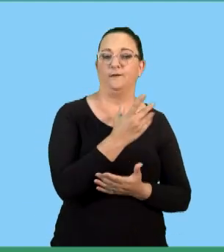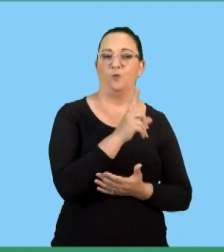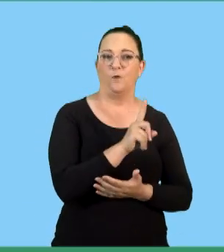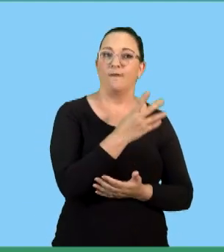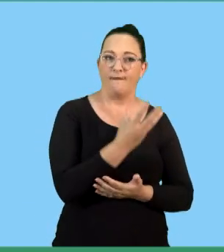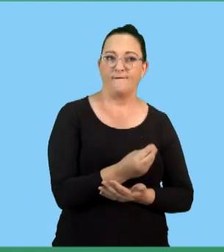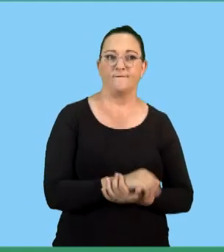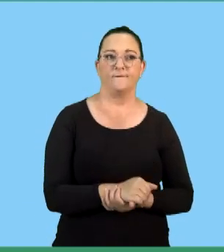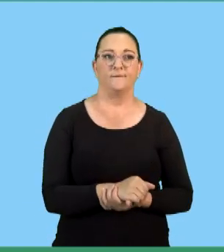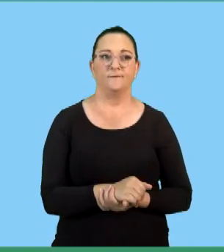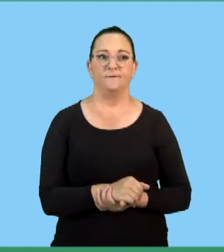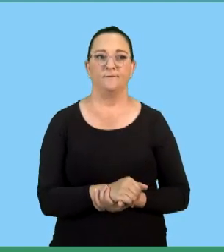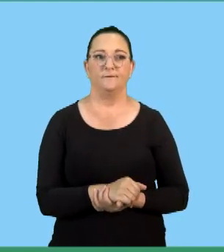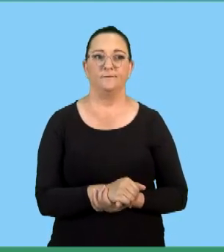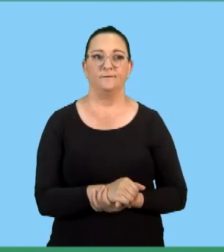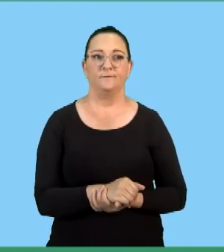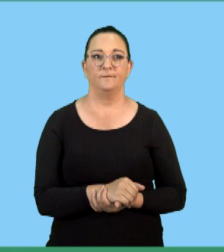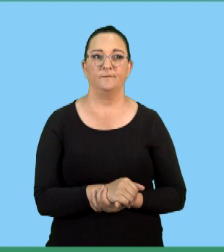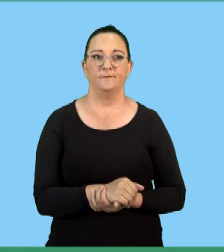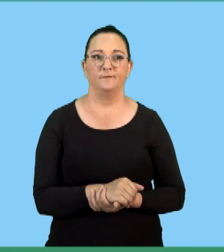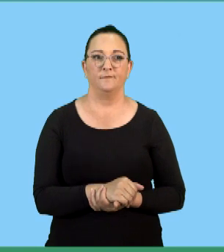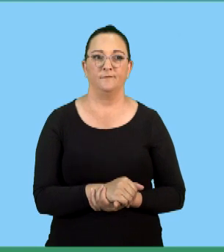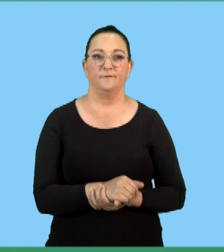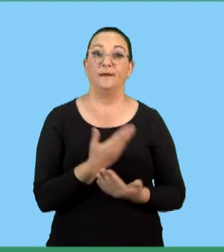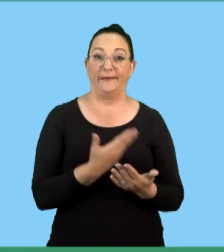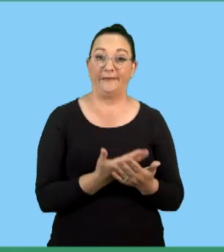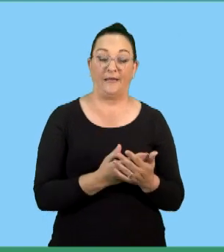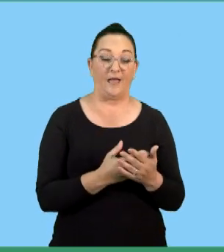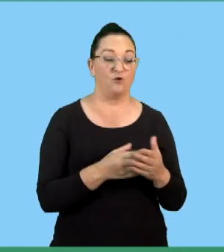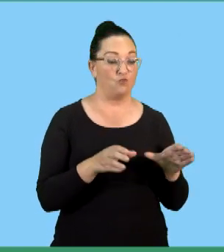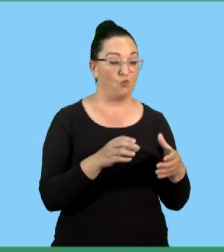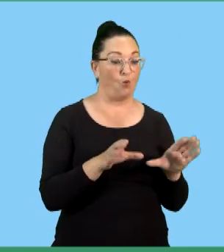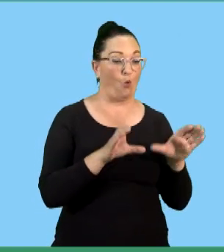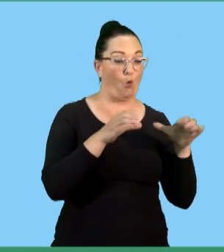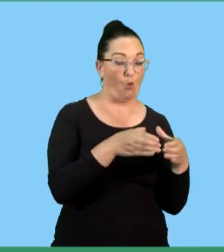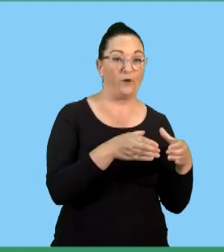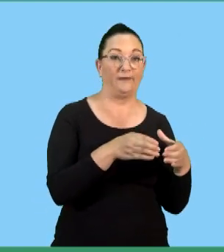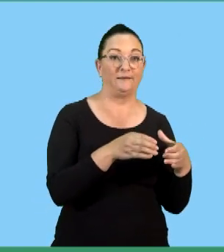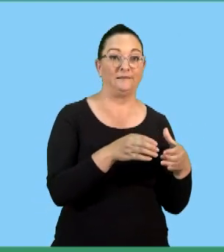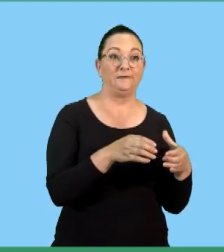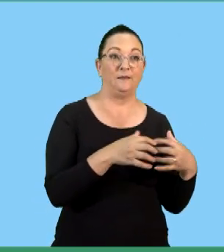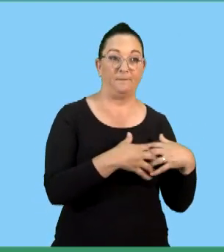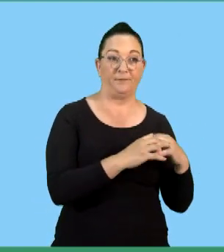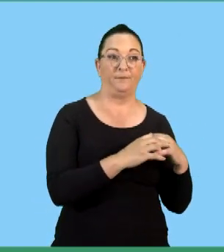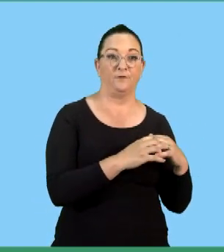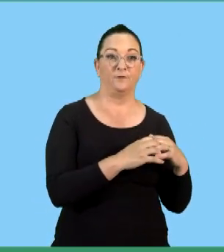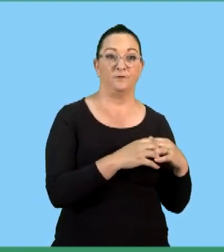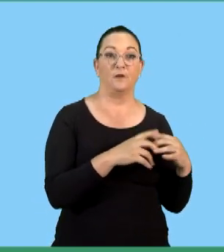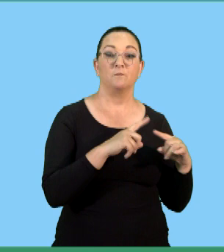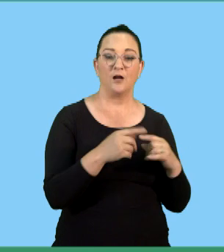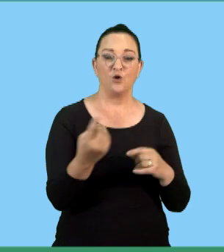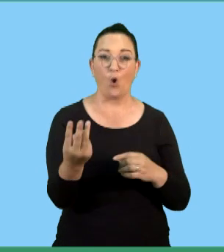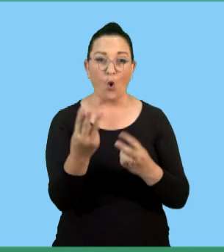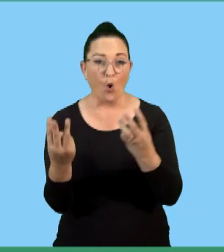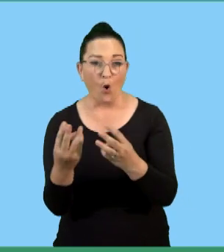to what? The employers have the right to form the employer organizations. Remember, it's not only about employees only, but also